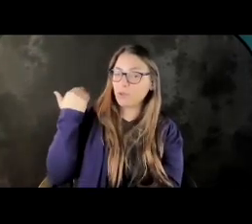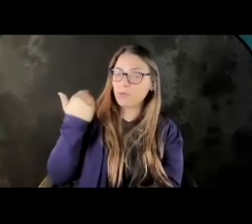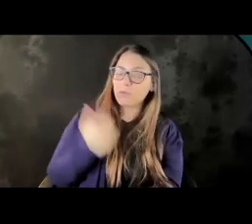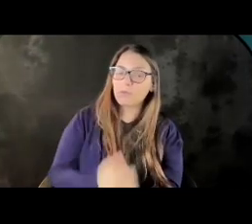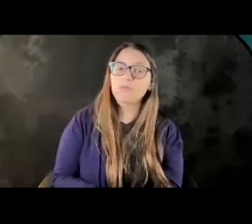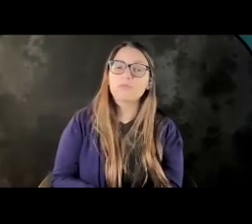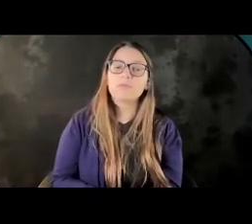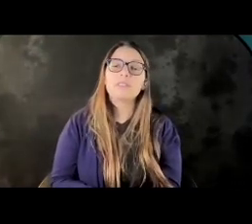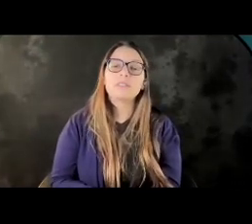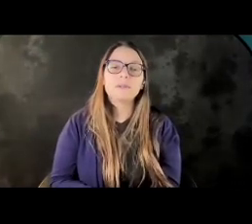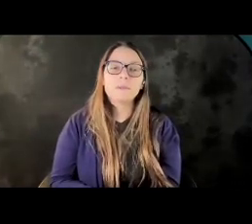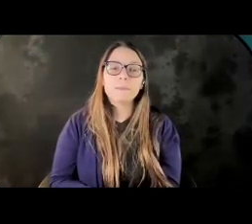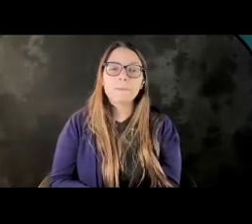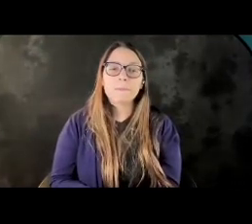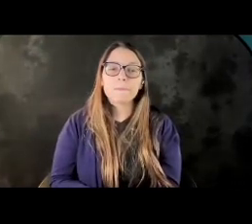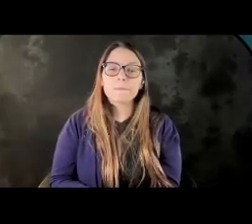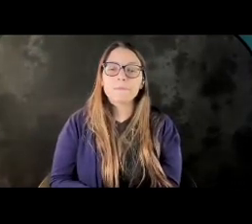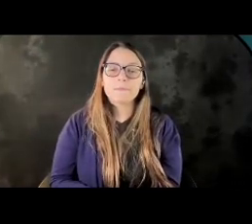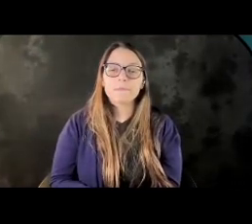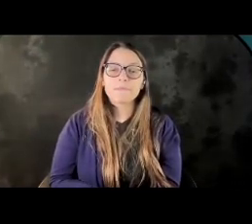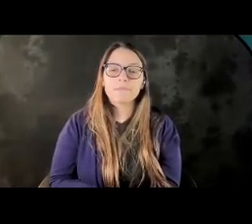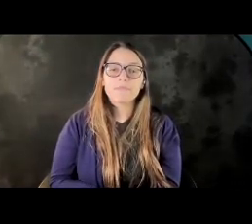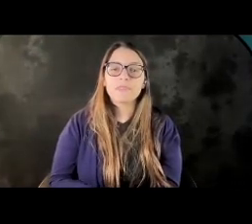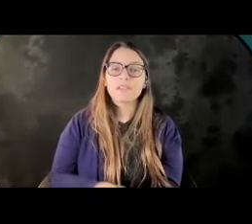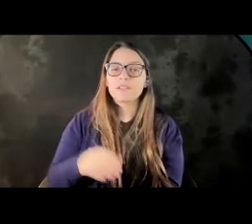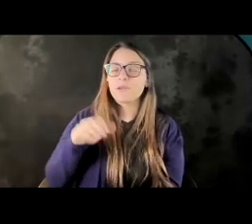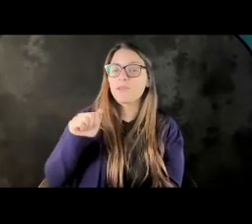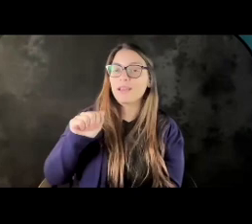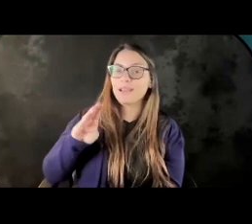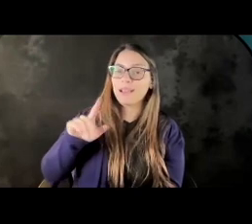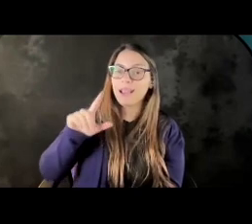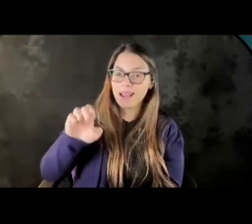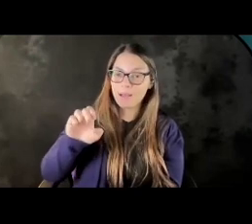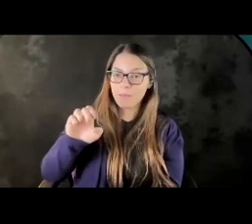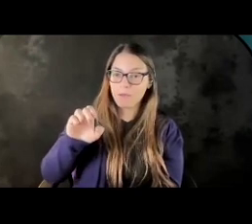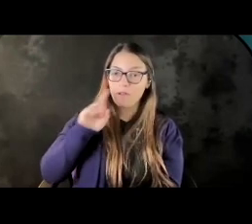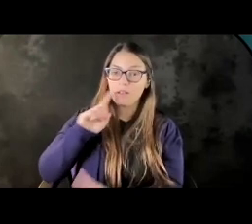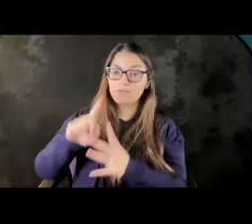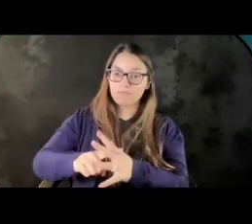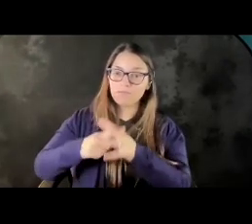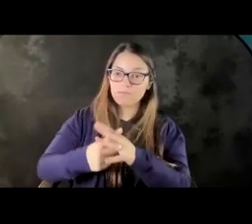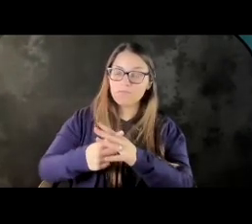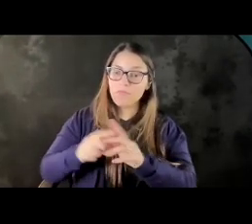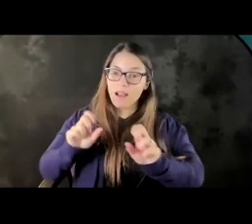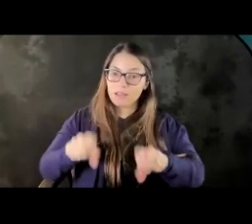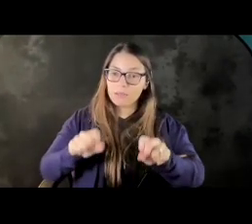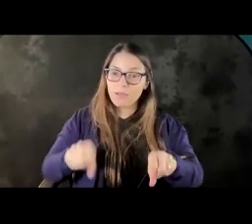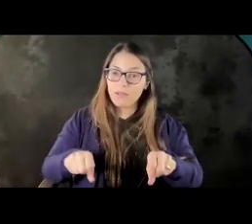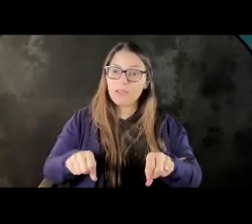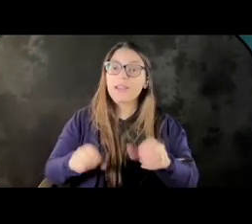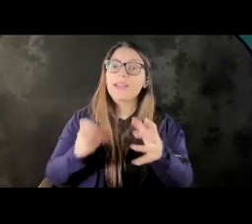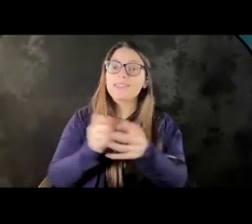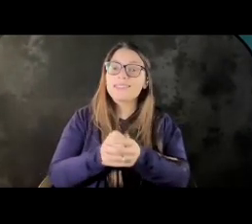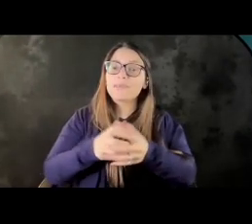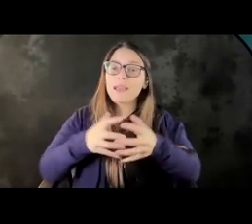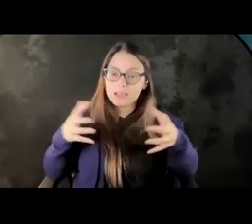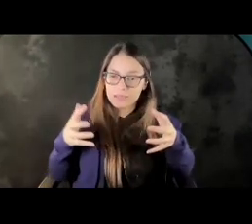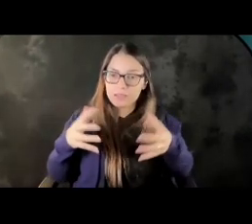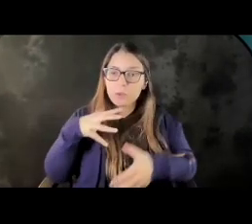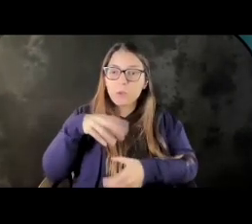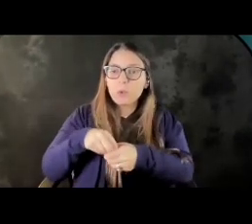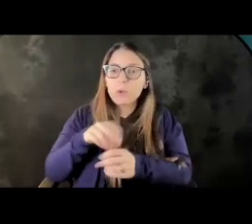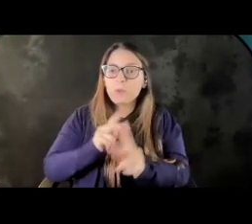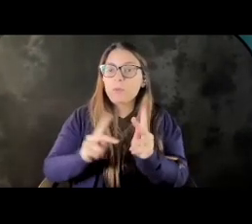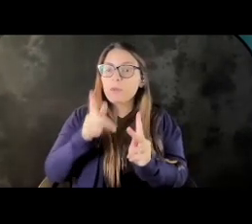the ABLE onset of eligibility has expanded to include people who have a